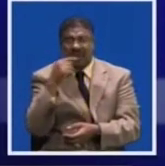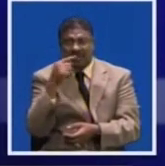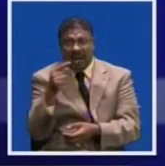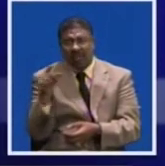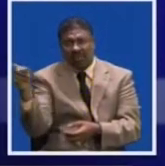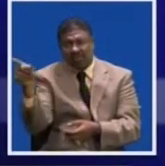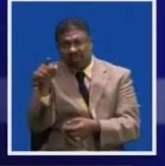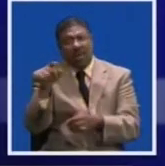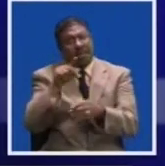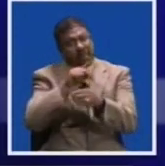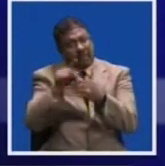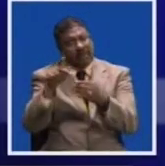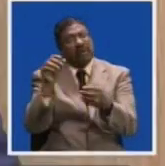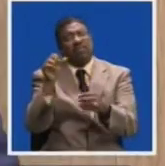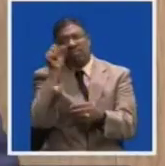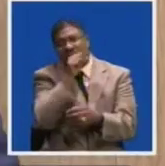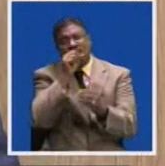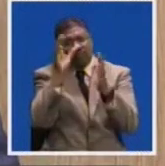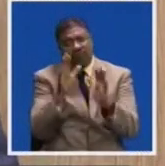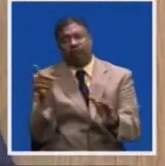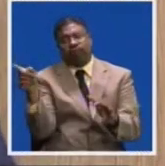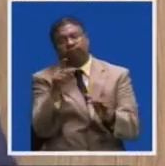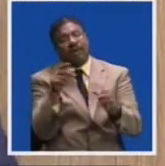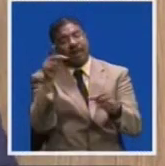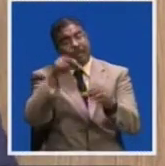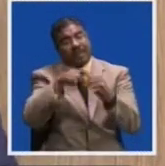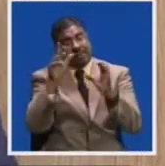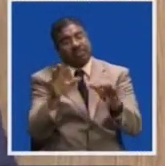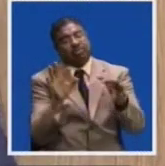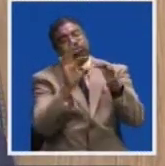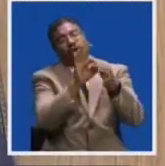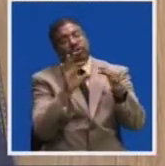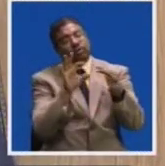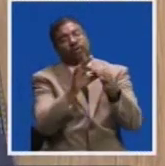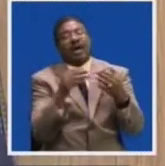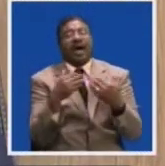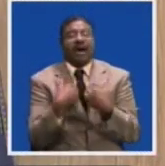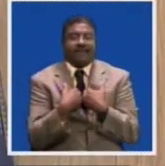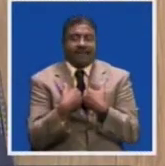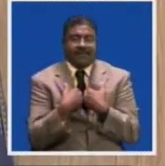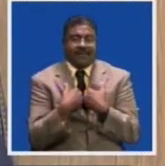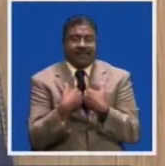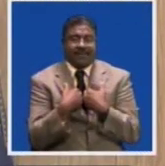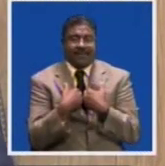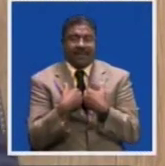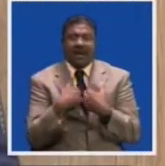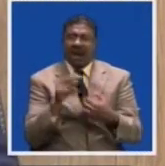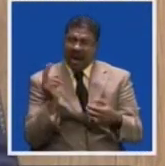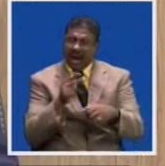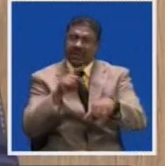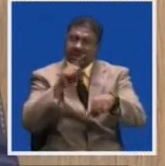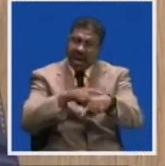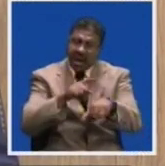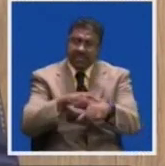to professional musicians in the country. And so the corporation has dedicated enough broadcast time both on radio